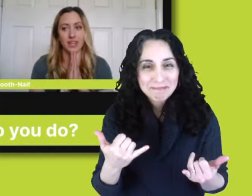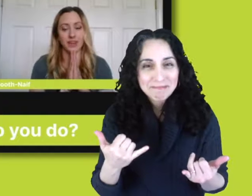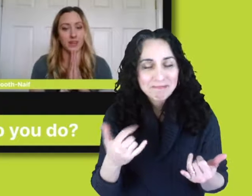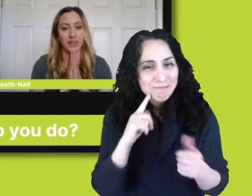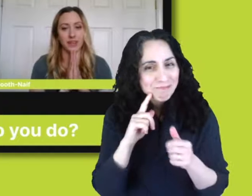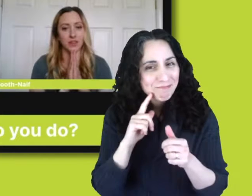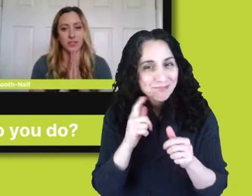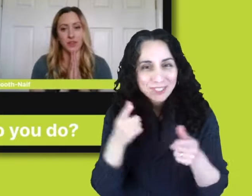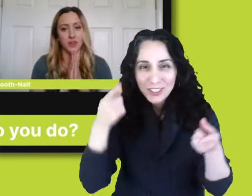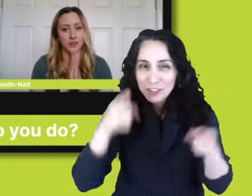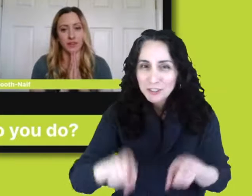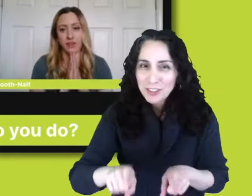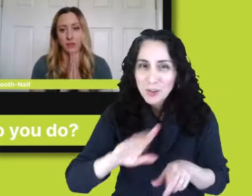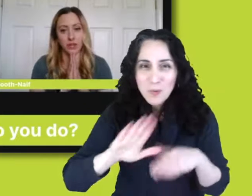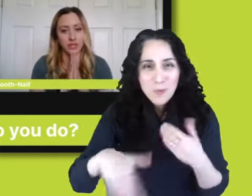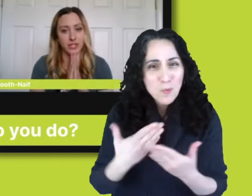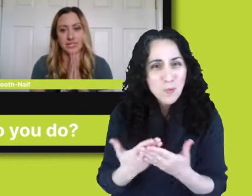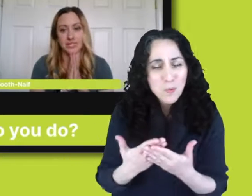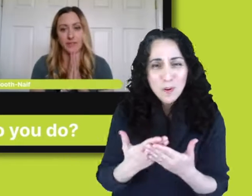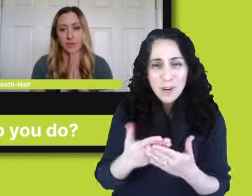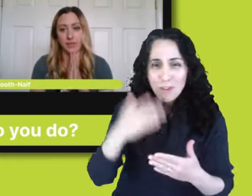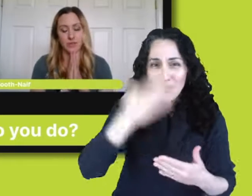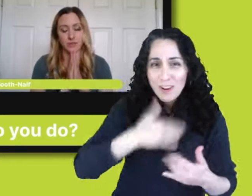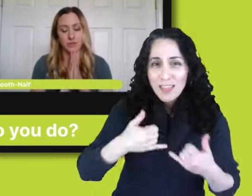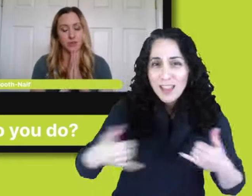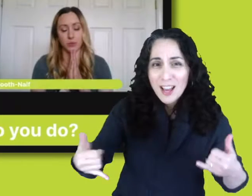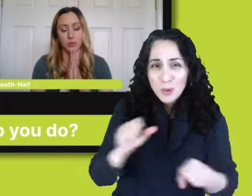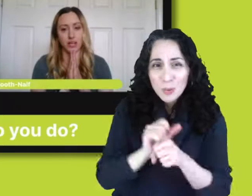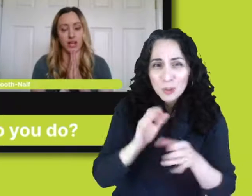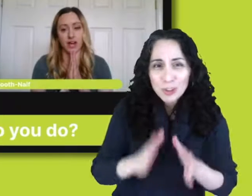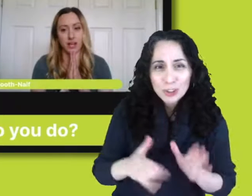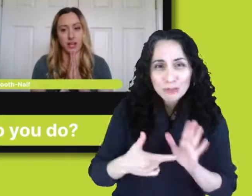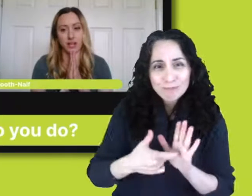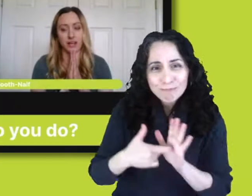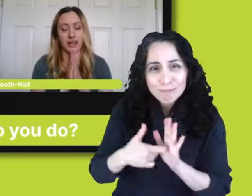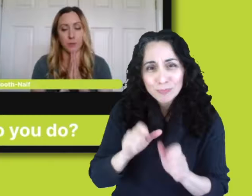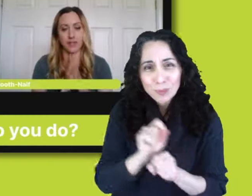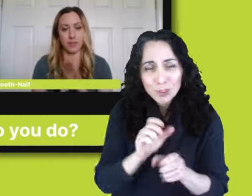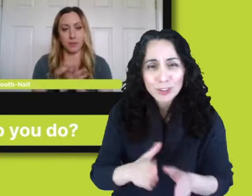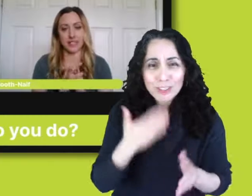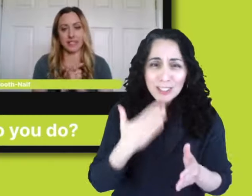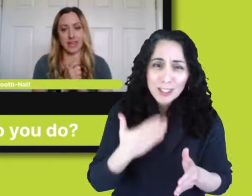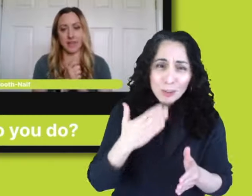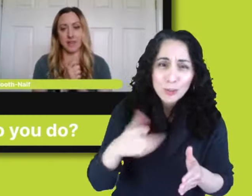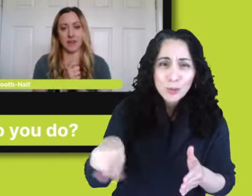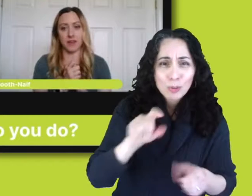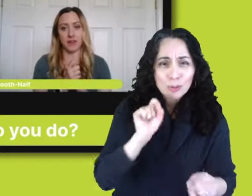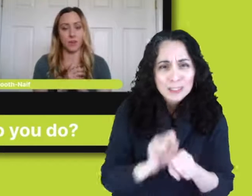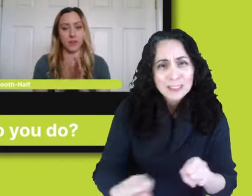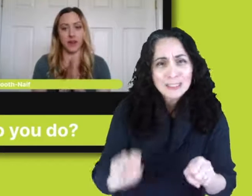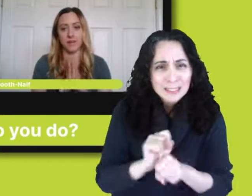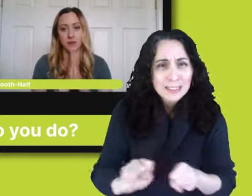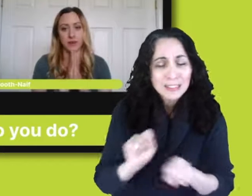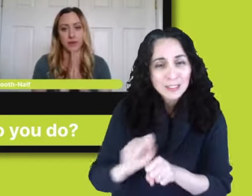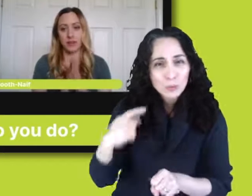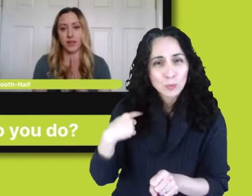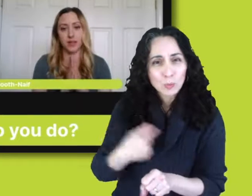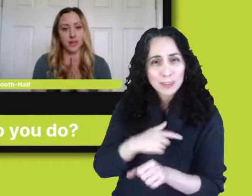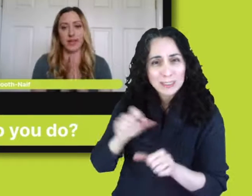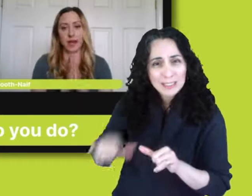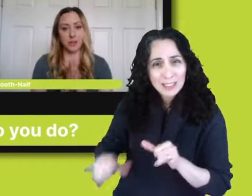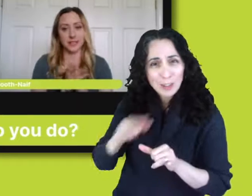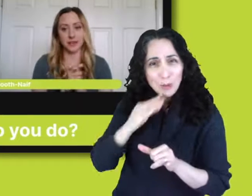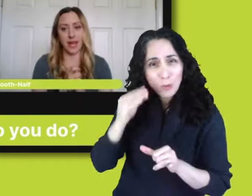said, Shanique, thank you to all the frontline workers and everybody who's just, working hard and helping to keep us safe, and, we love you